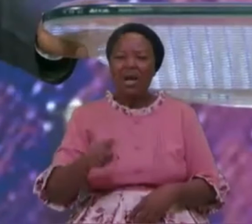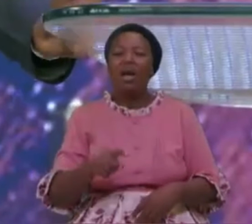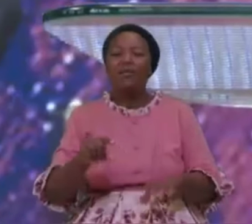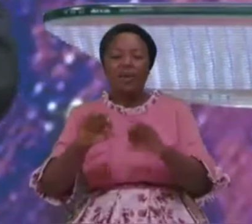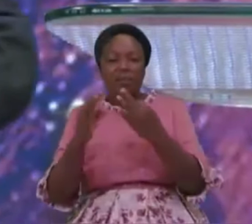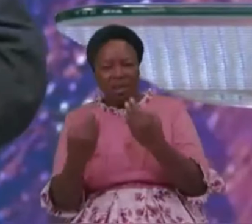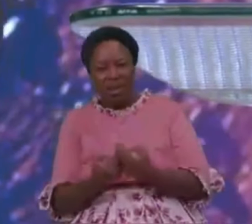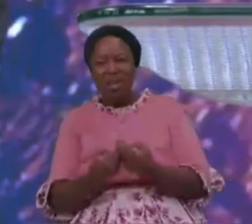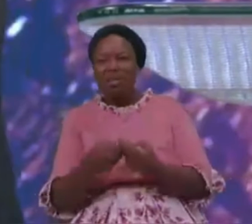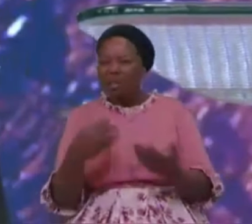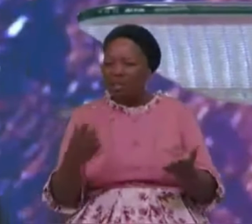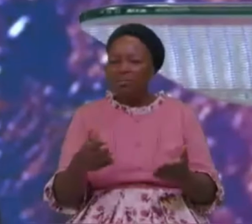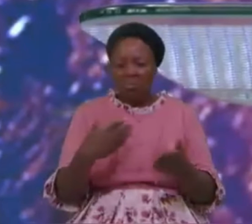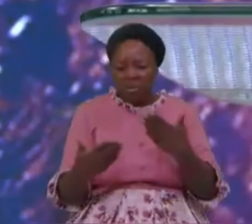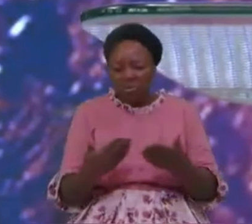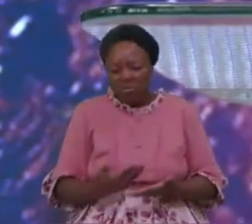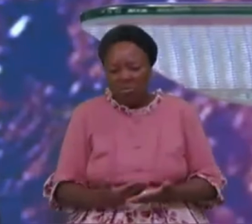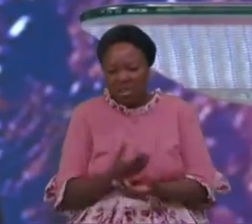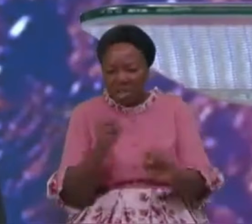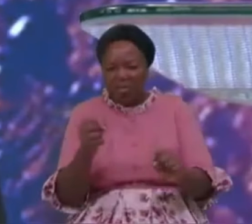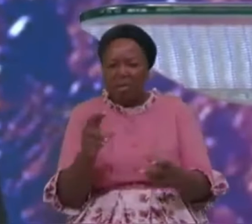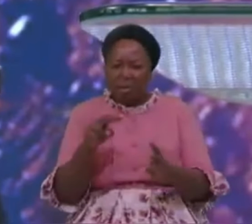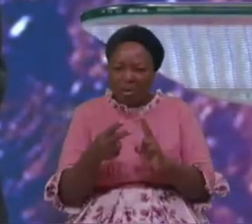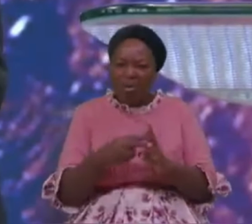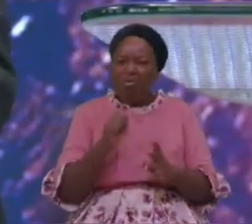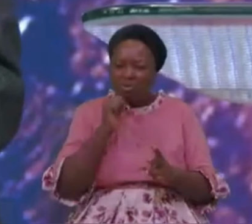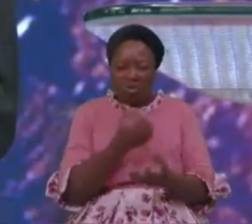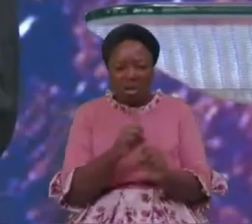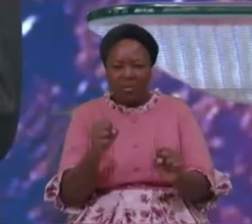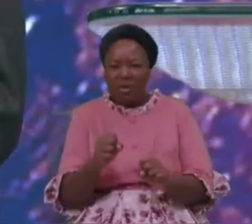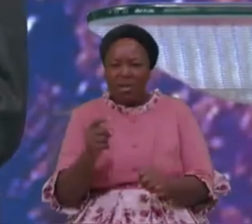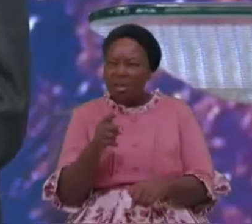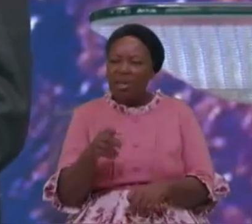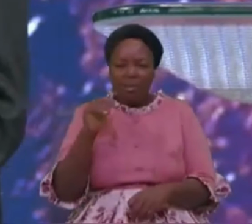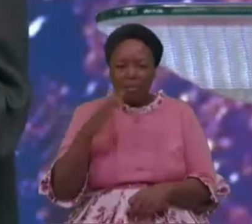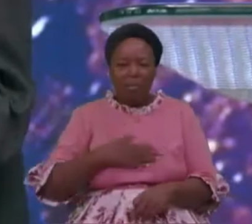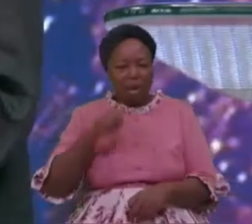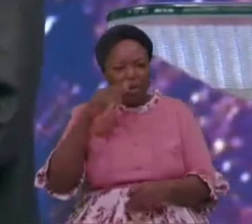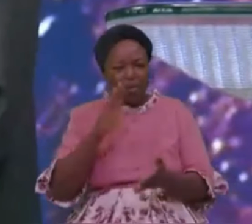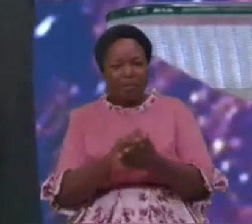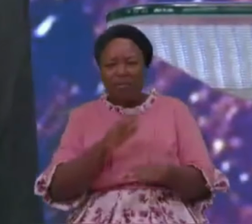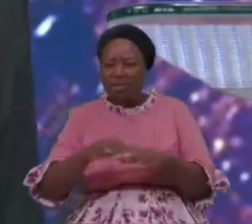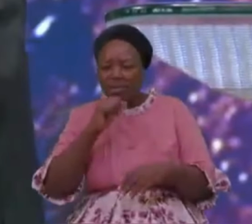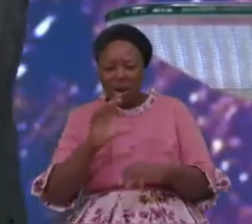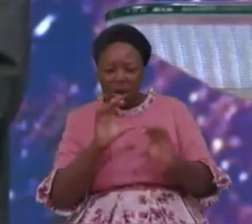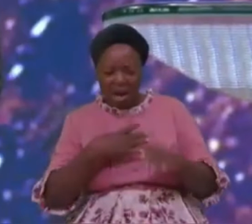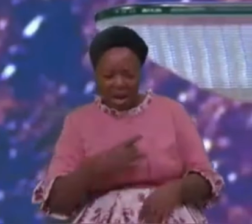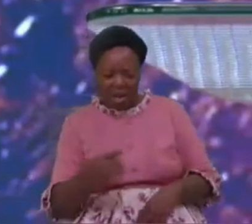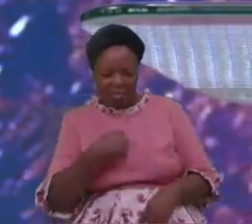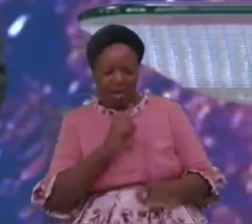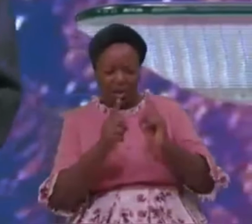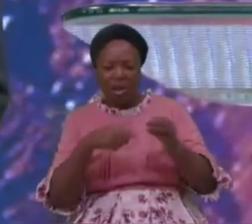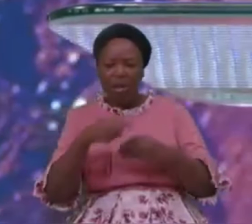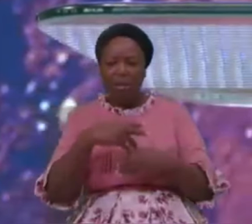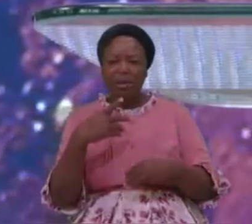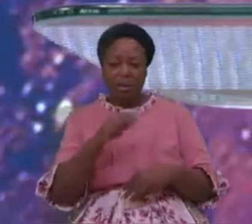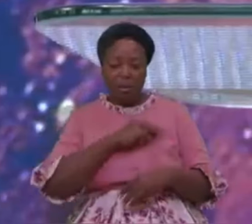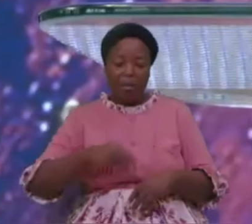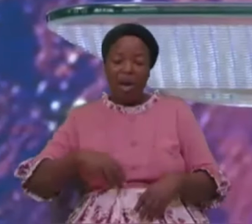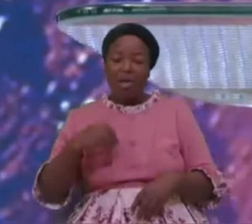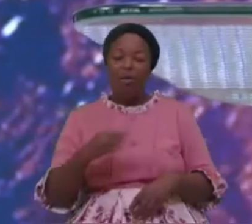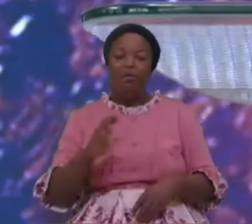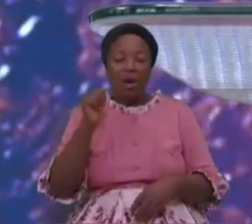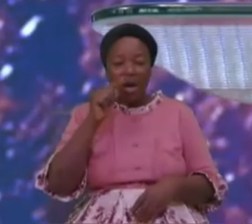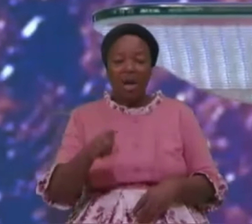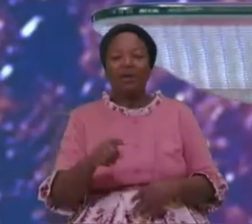born again, it doesn't like you casting aspersions on members of her family. And the man, it doesn't like you to